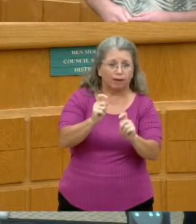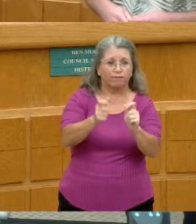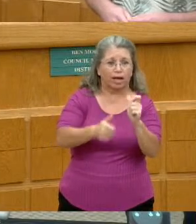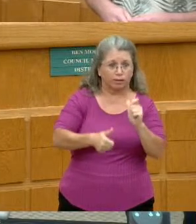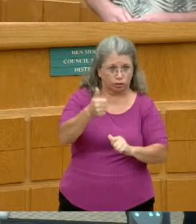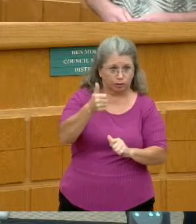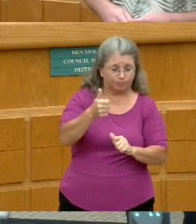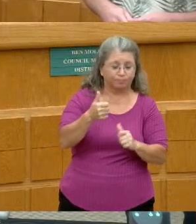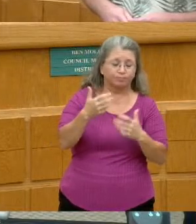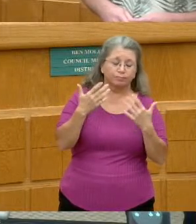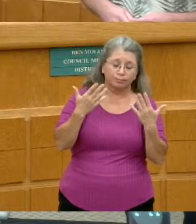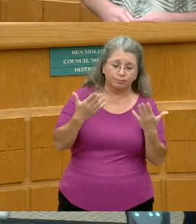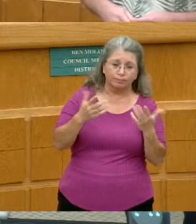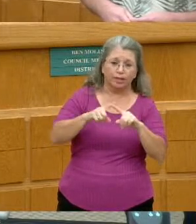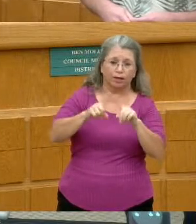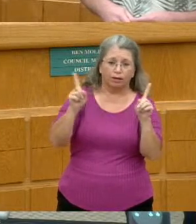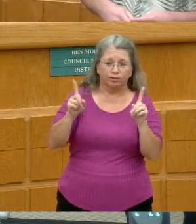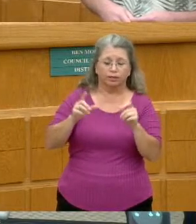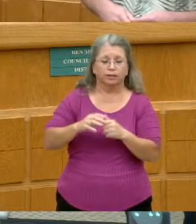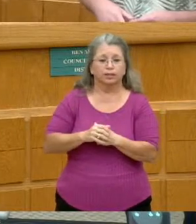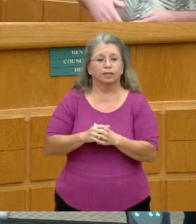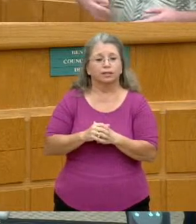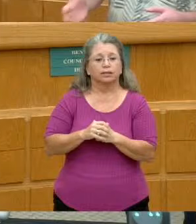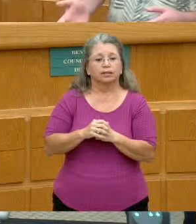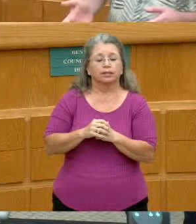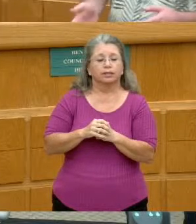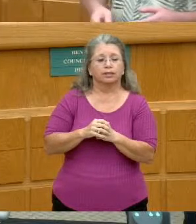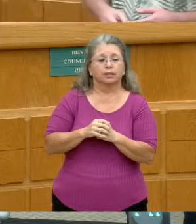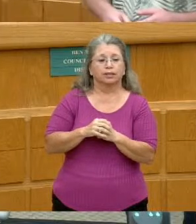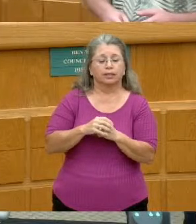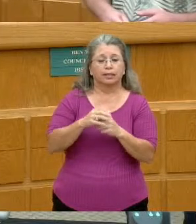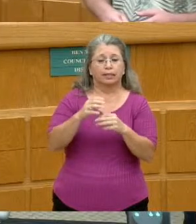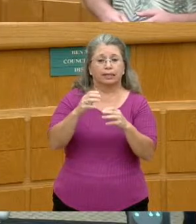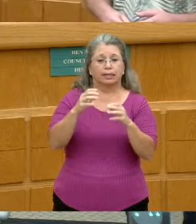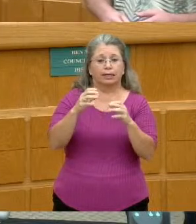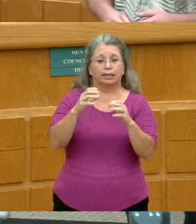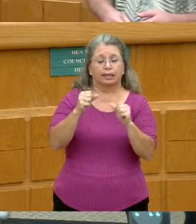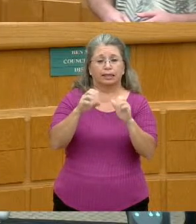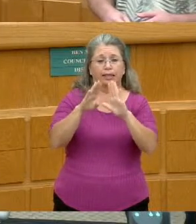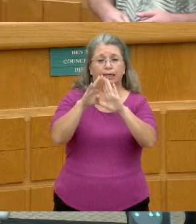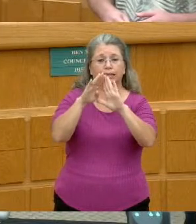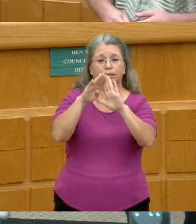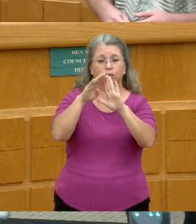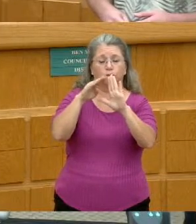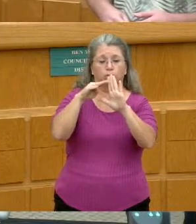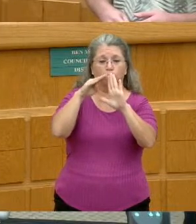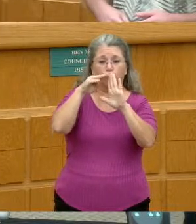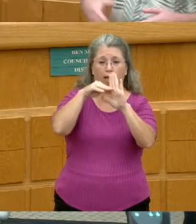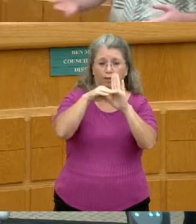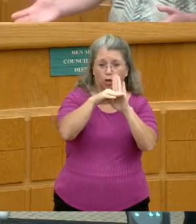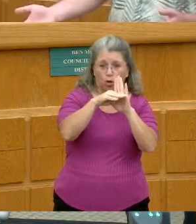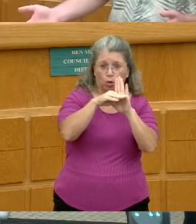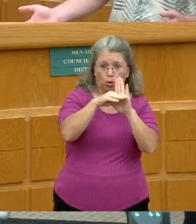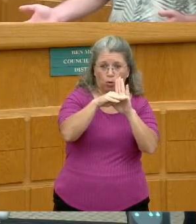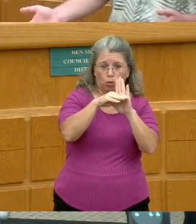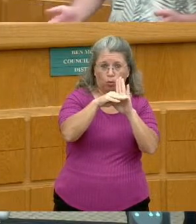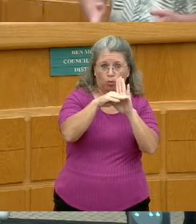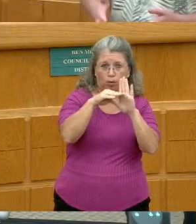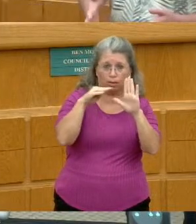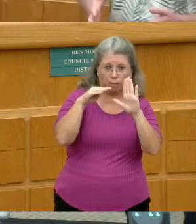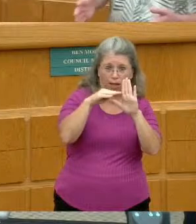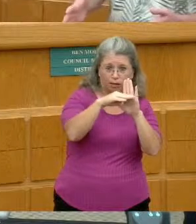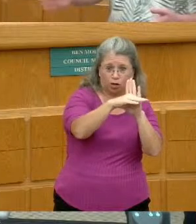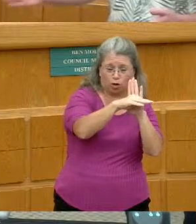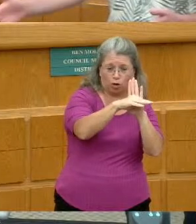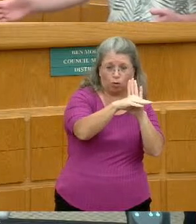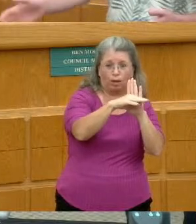That being said, getting it to plateau and peak may take longer than that amount of time. The first time we'd